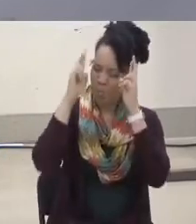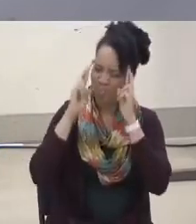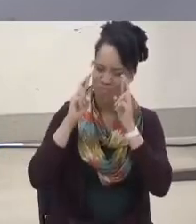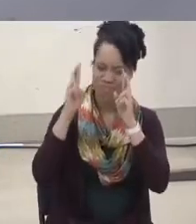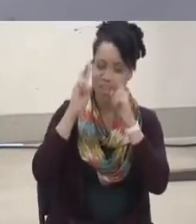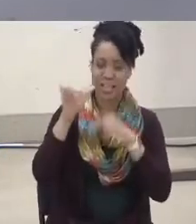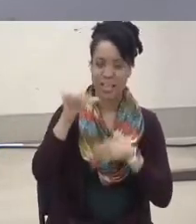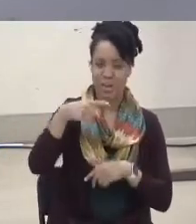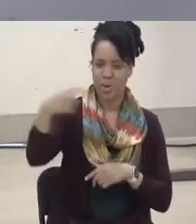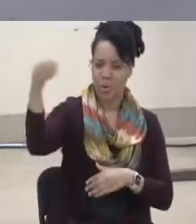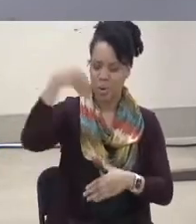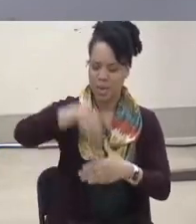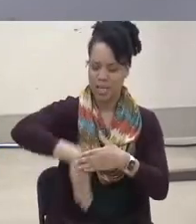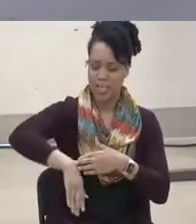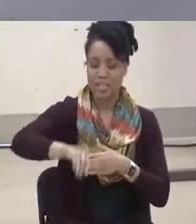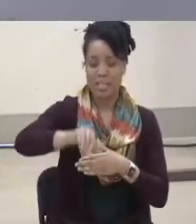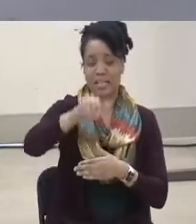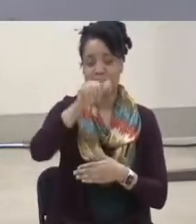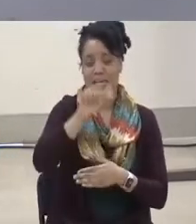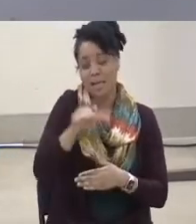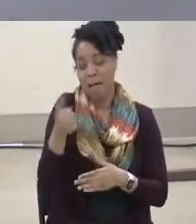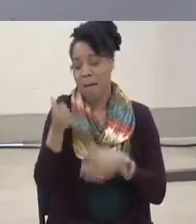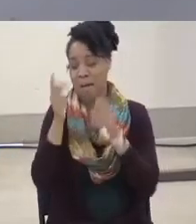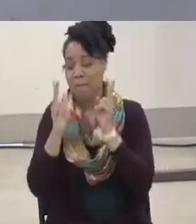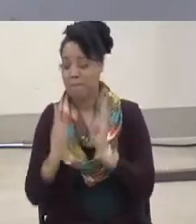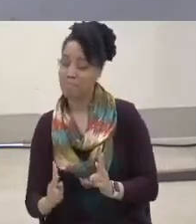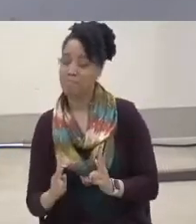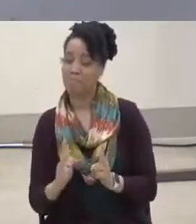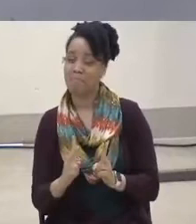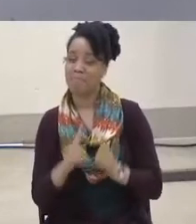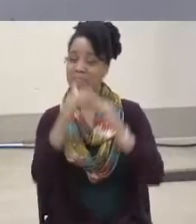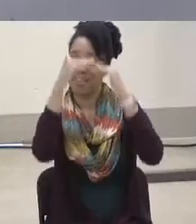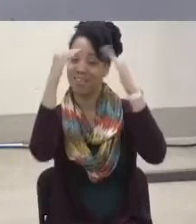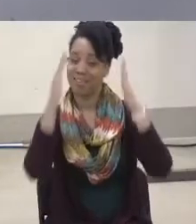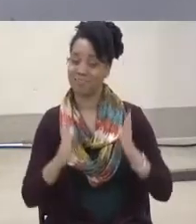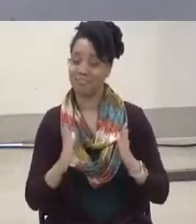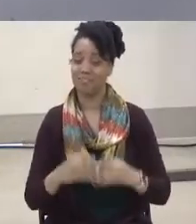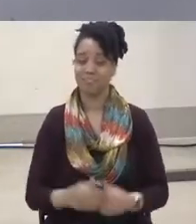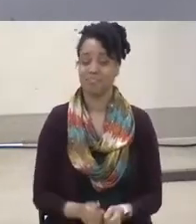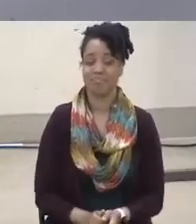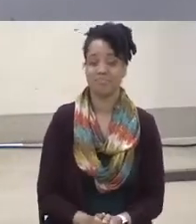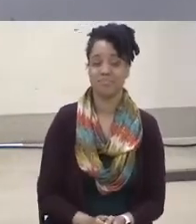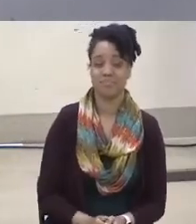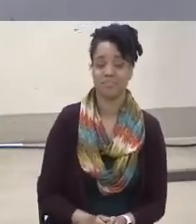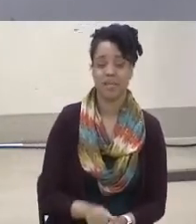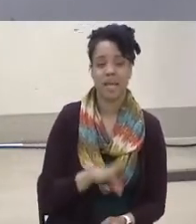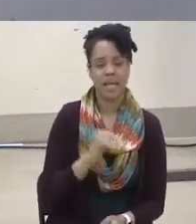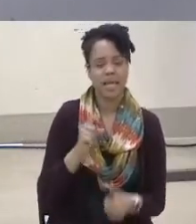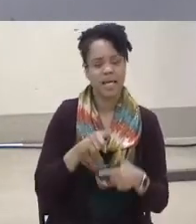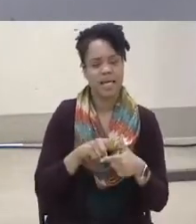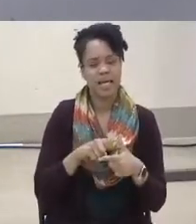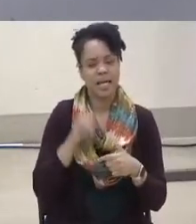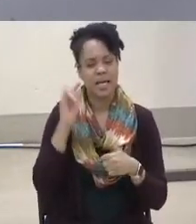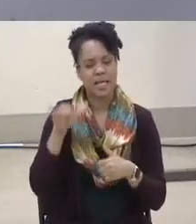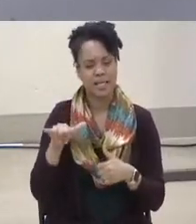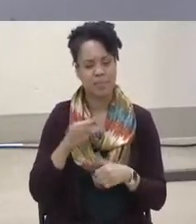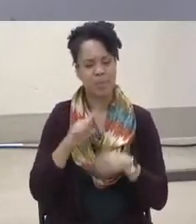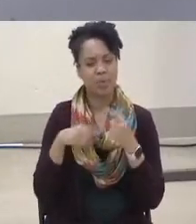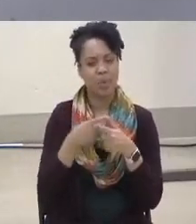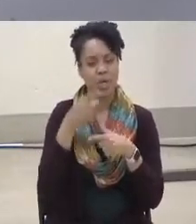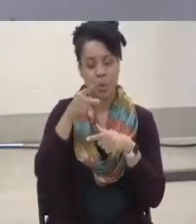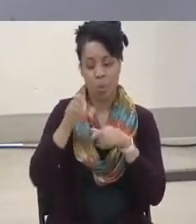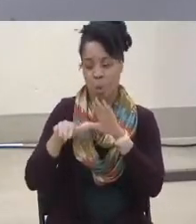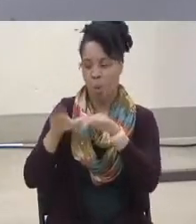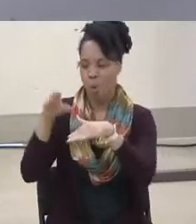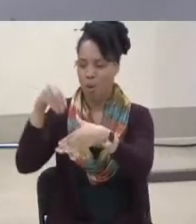you're going into somebody else's house. tú reconoces que tú estás entrando a la casa de otra persona. And that when you step in his house, Cuando